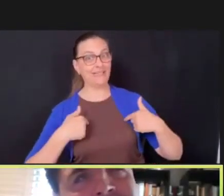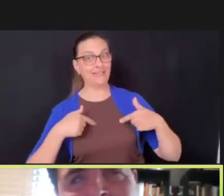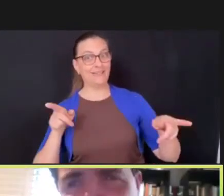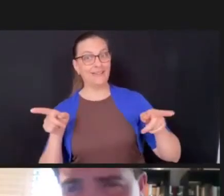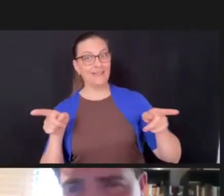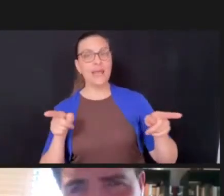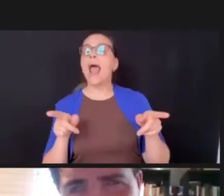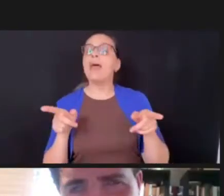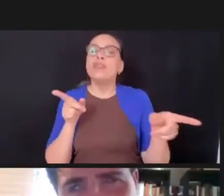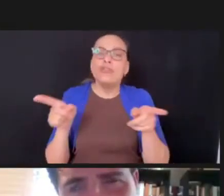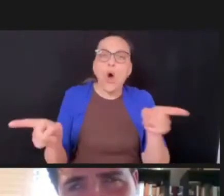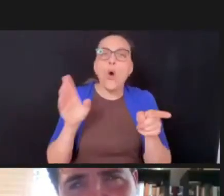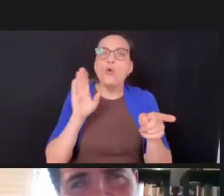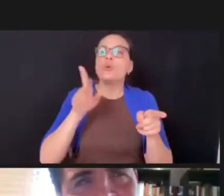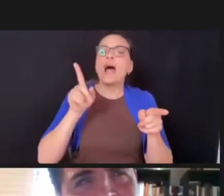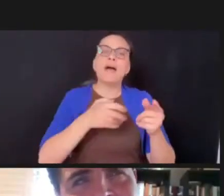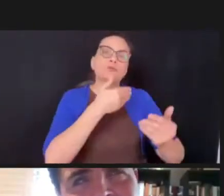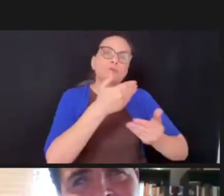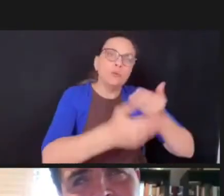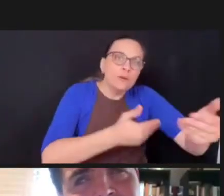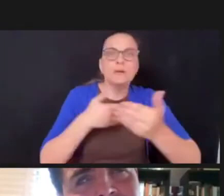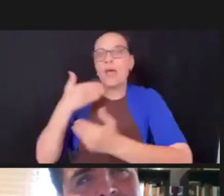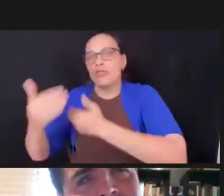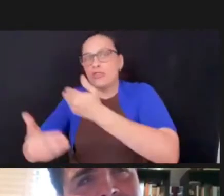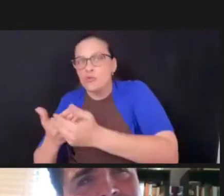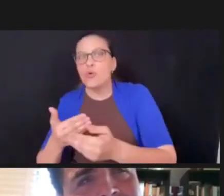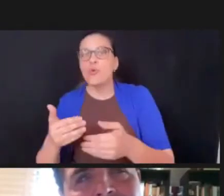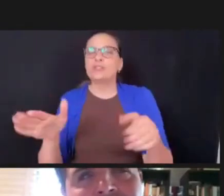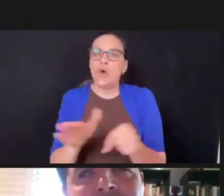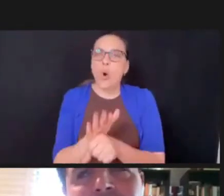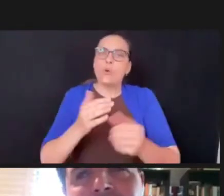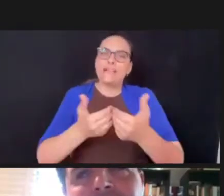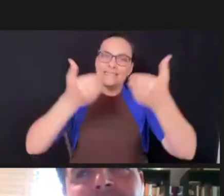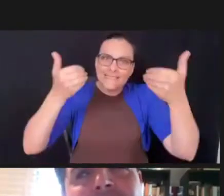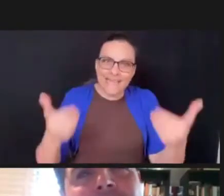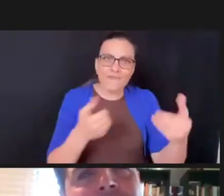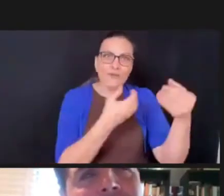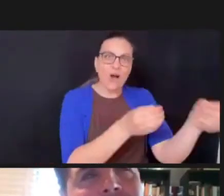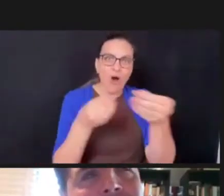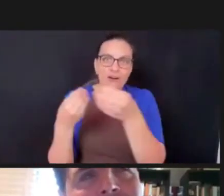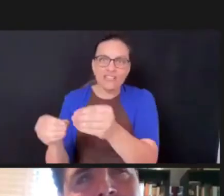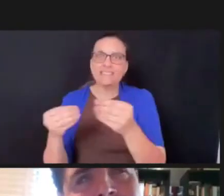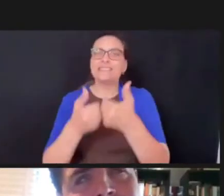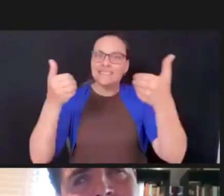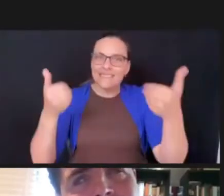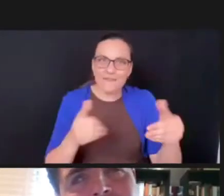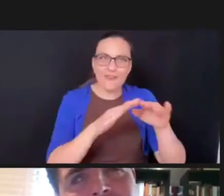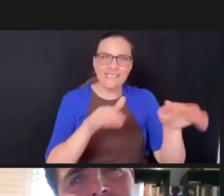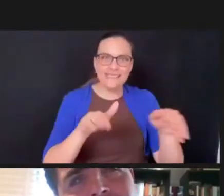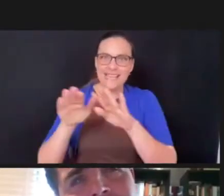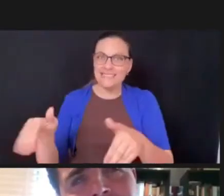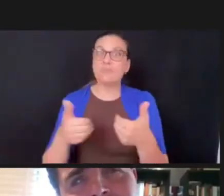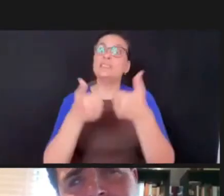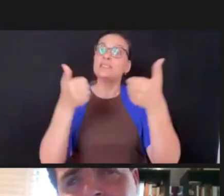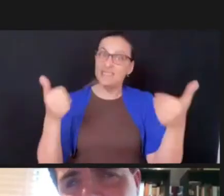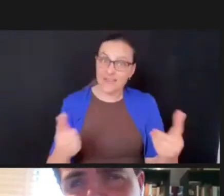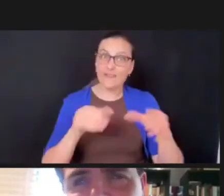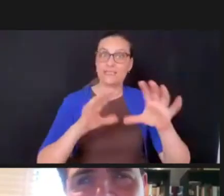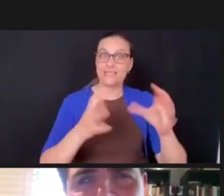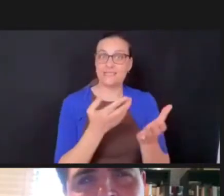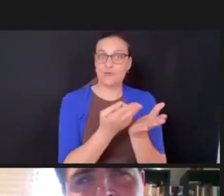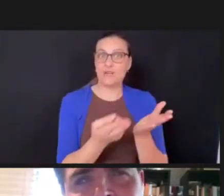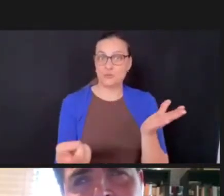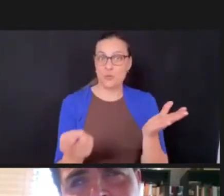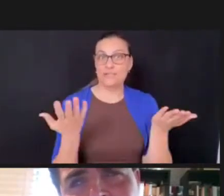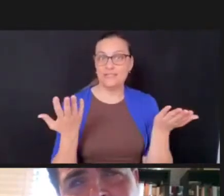offices, totally different systems, totally different sets of resources. So really interesting, important point there. And what